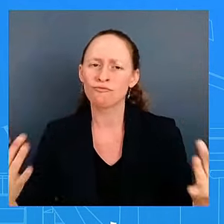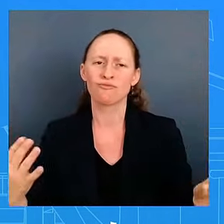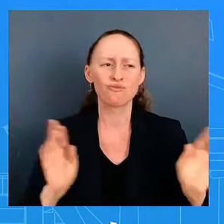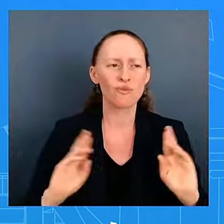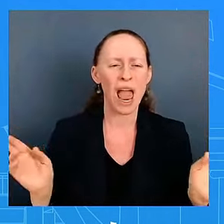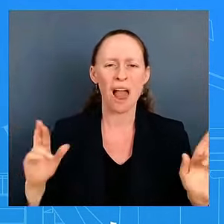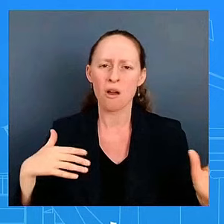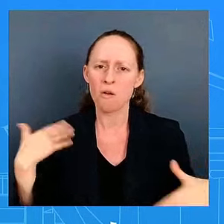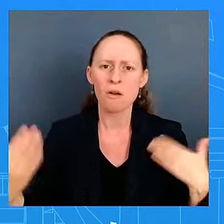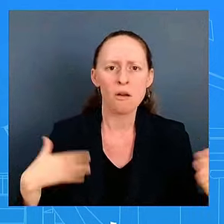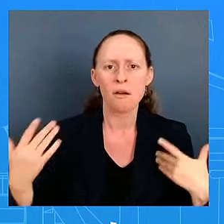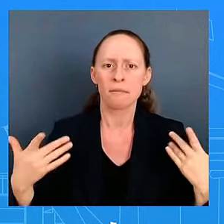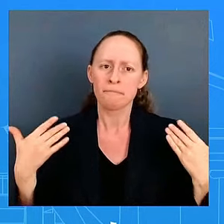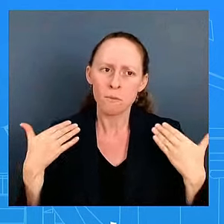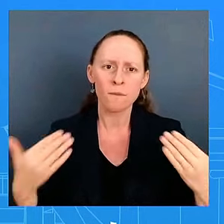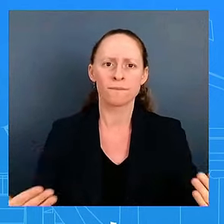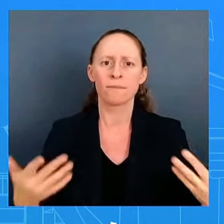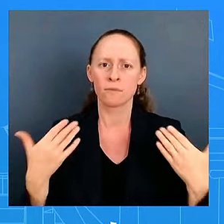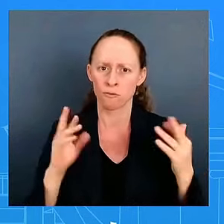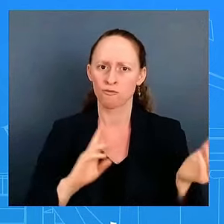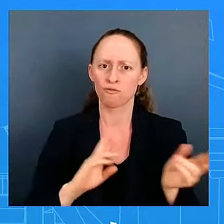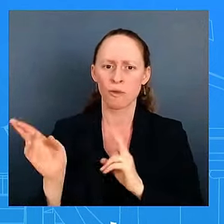has more work to do, right? He has